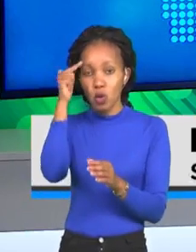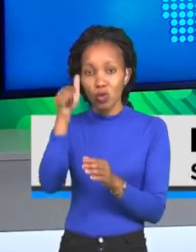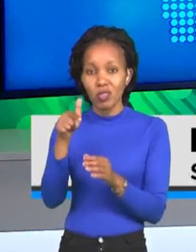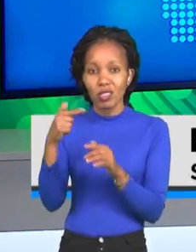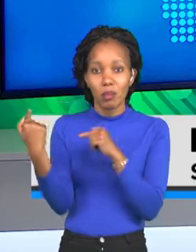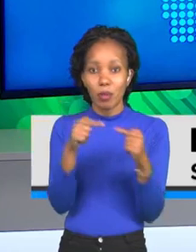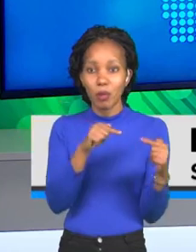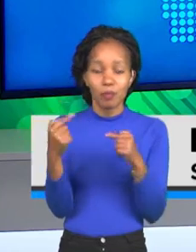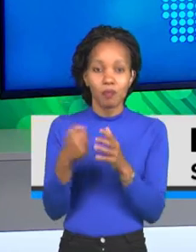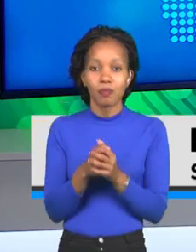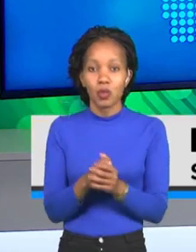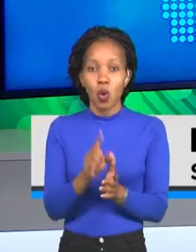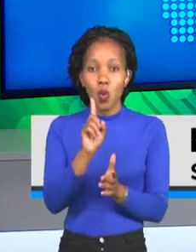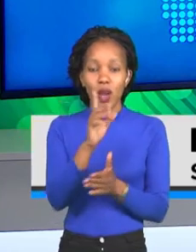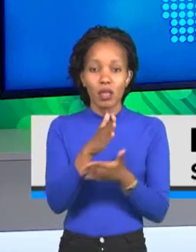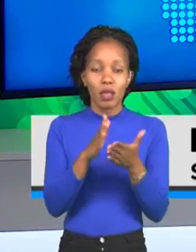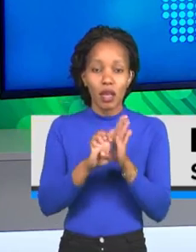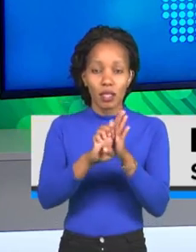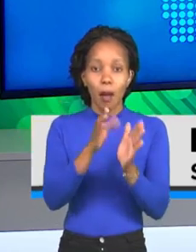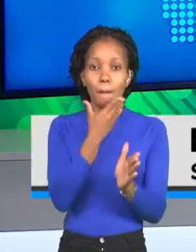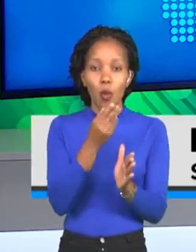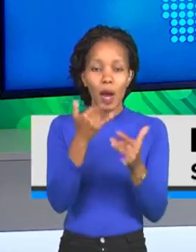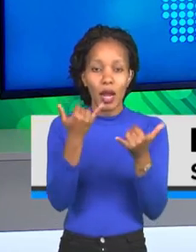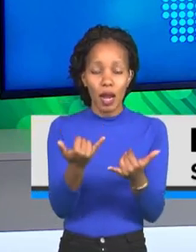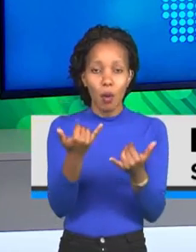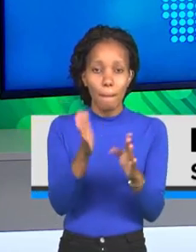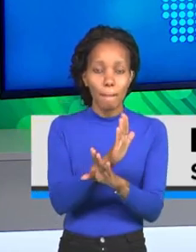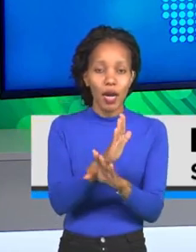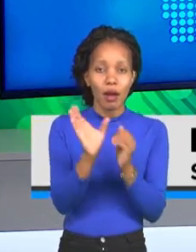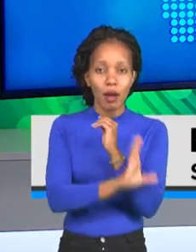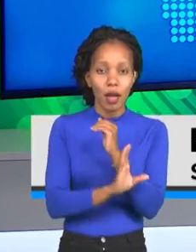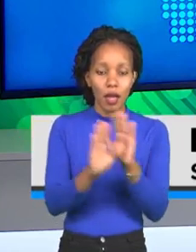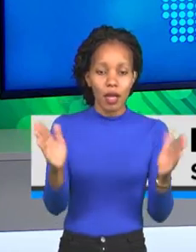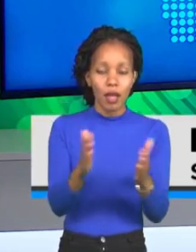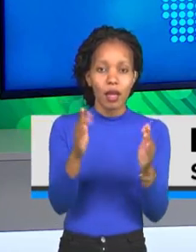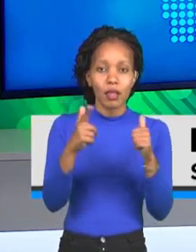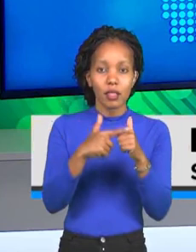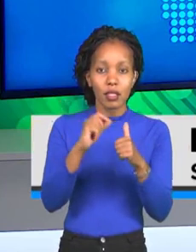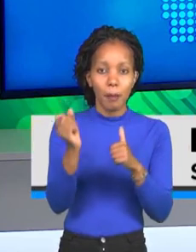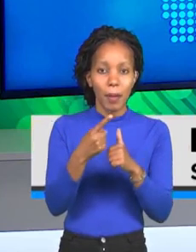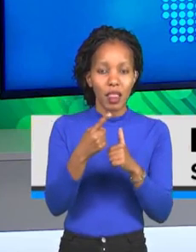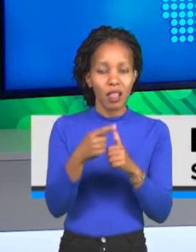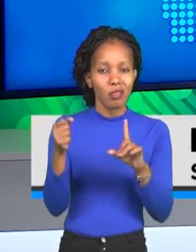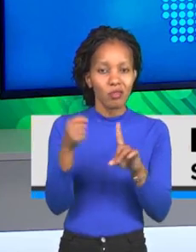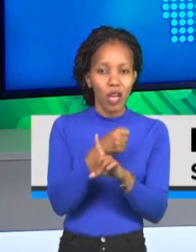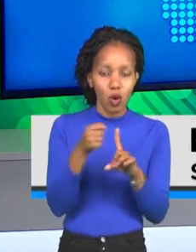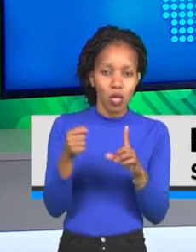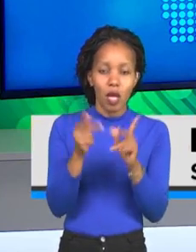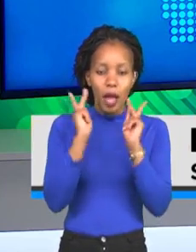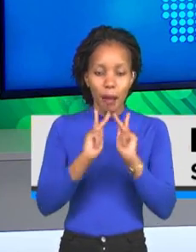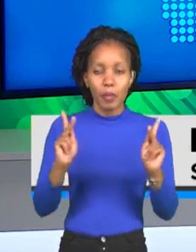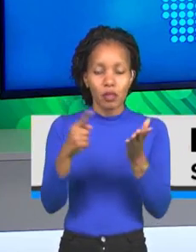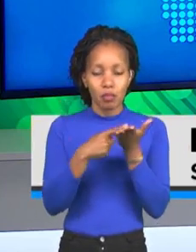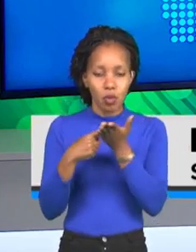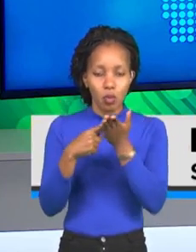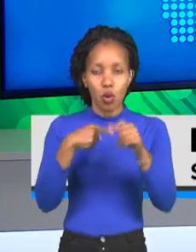though, like Chol Deng and her family, are returning back to the country, encouraged by a six-month lull in fighting as a peace deal holds